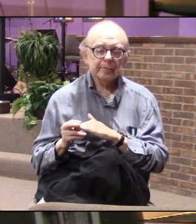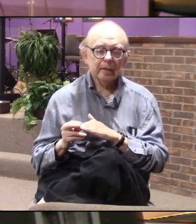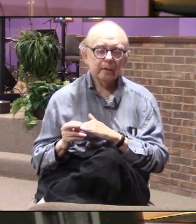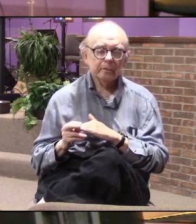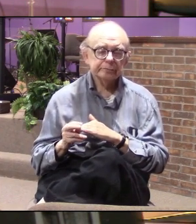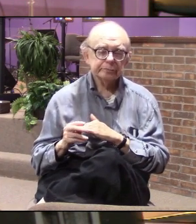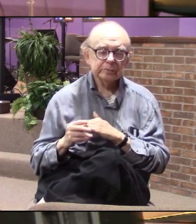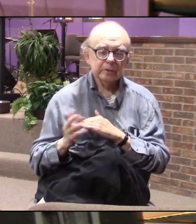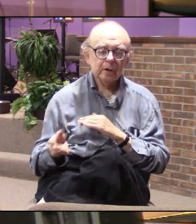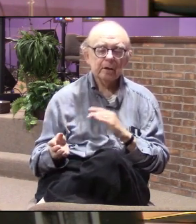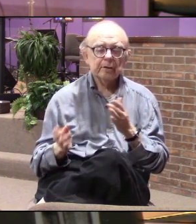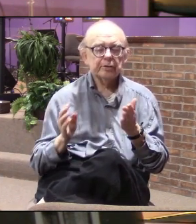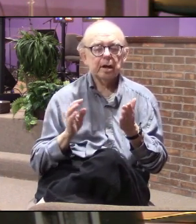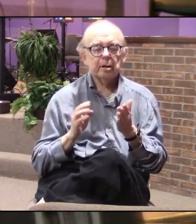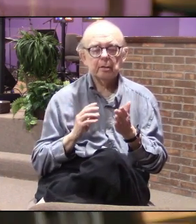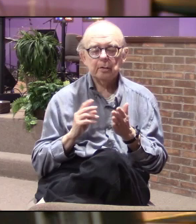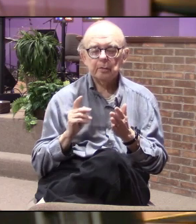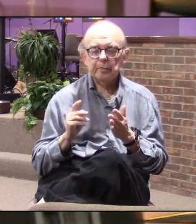There was a poem